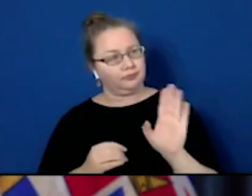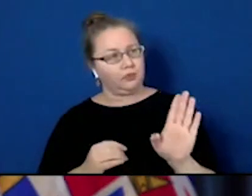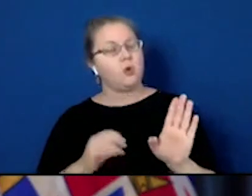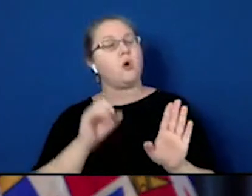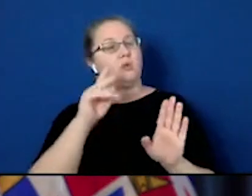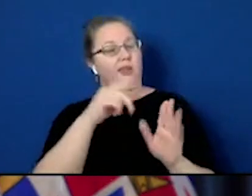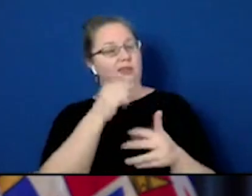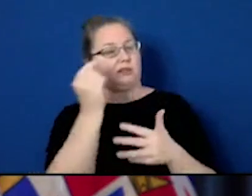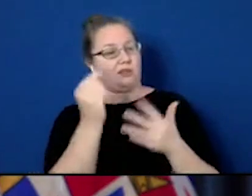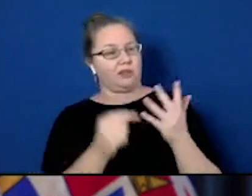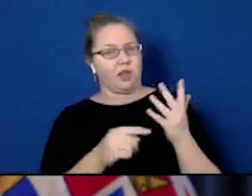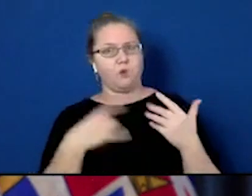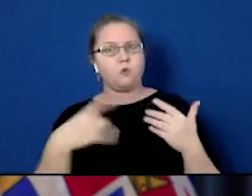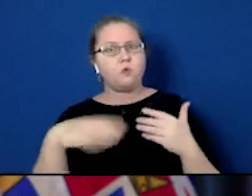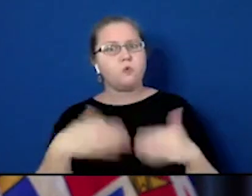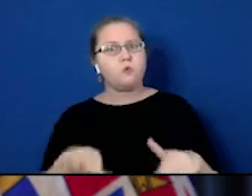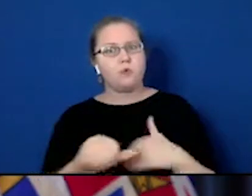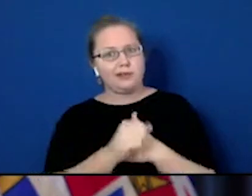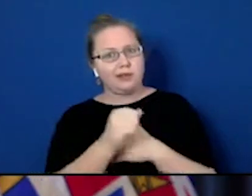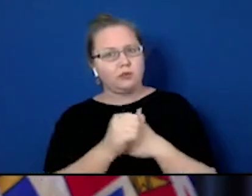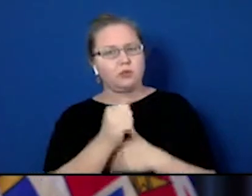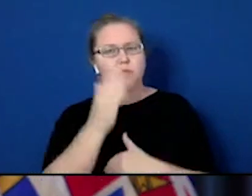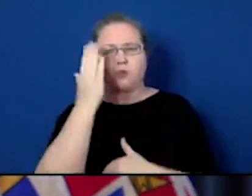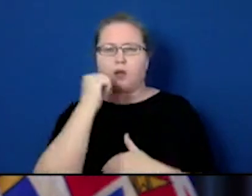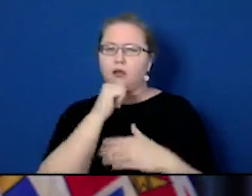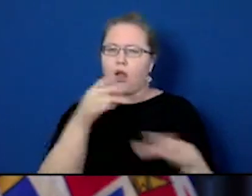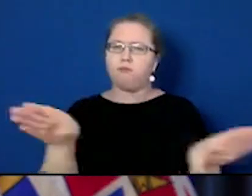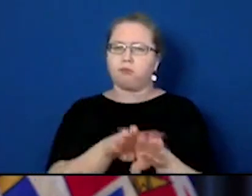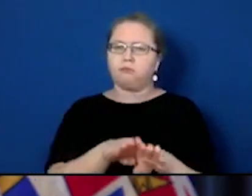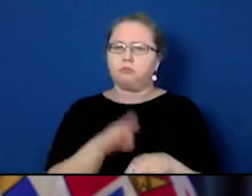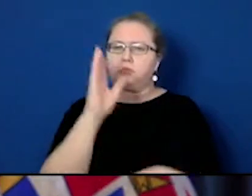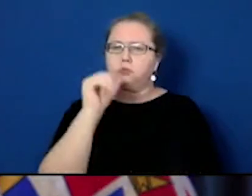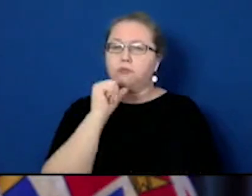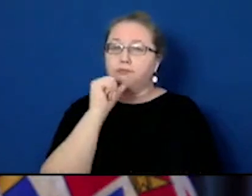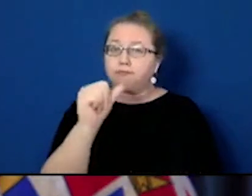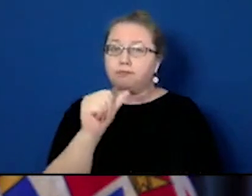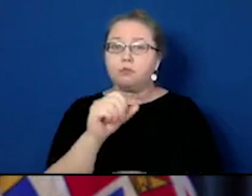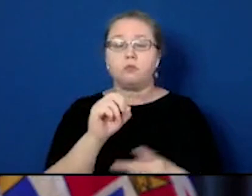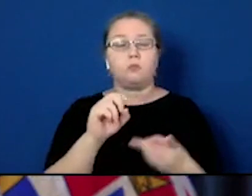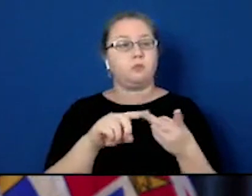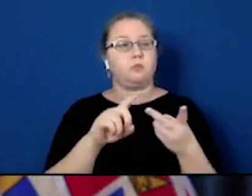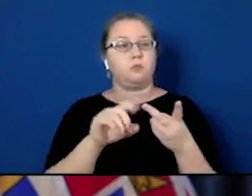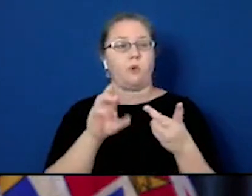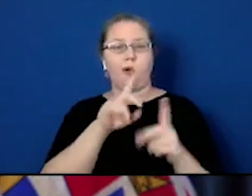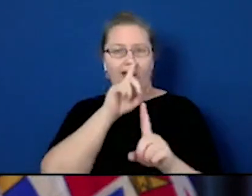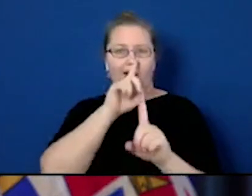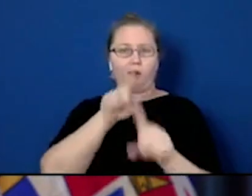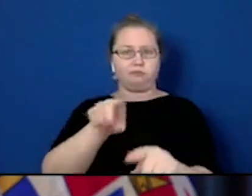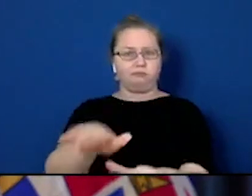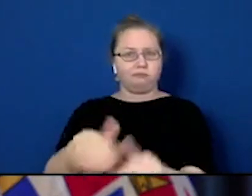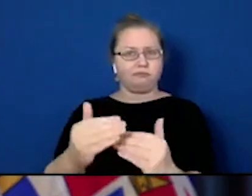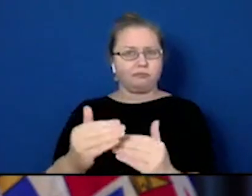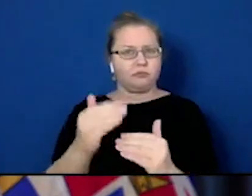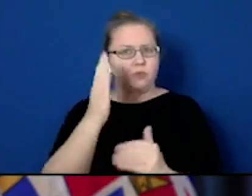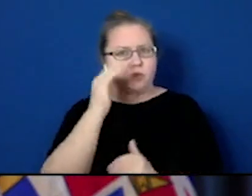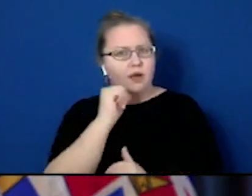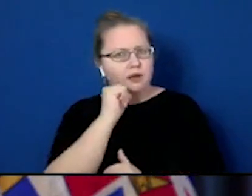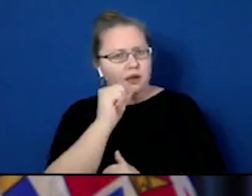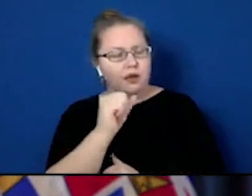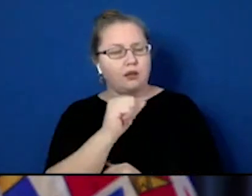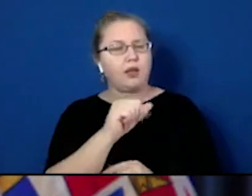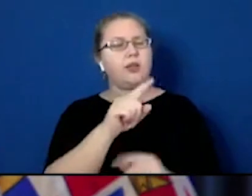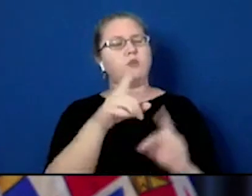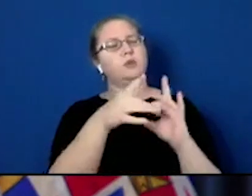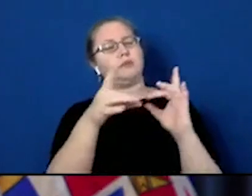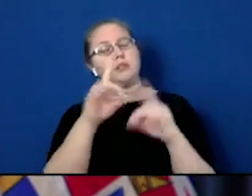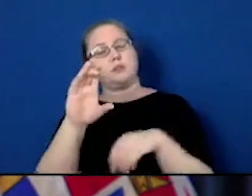Yes, please. So given that, you just said how dangerous they are, why aren't those places perhaps going to be shut down. And going back